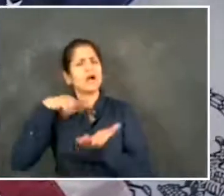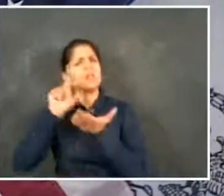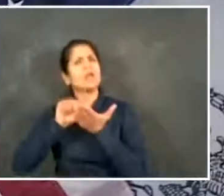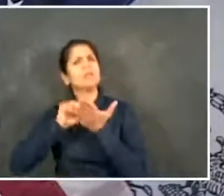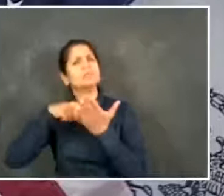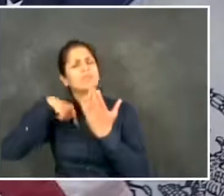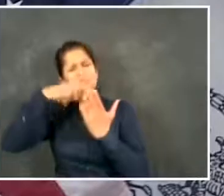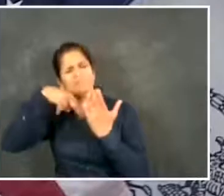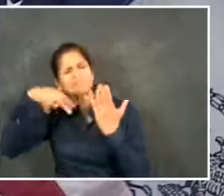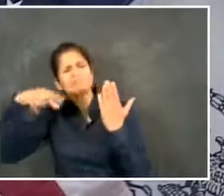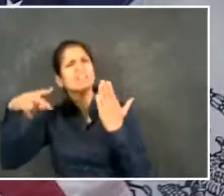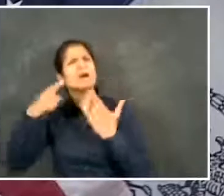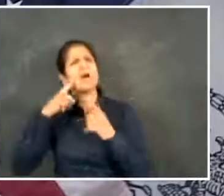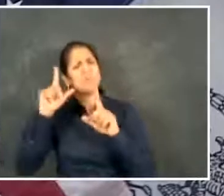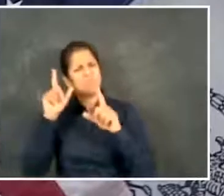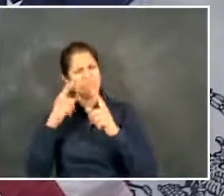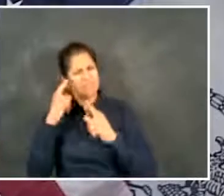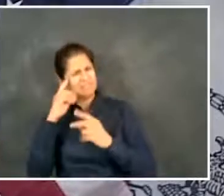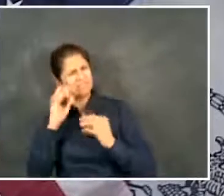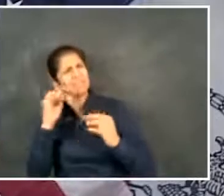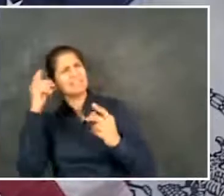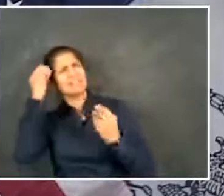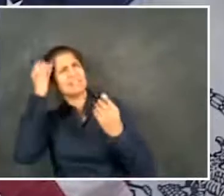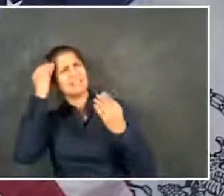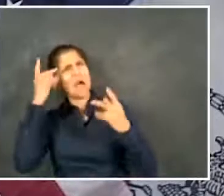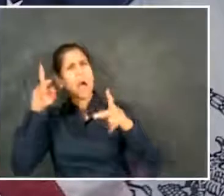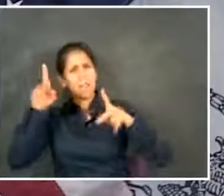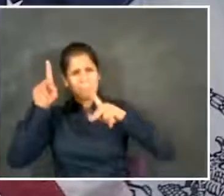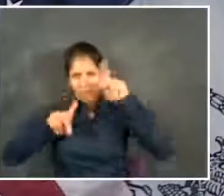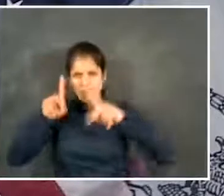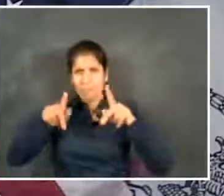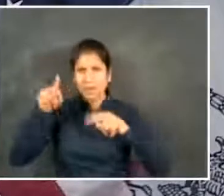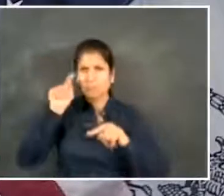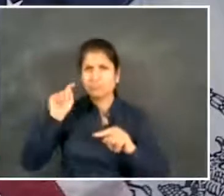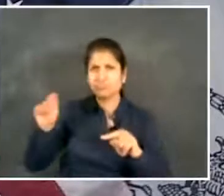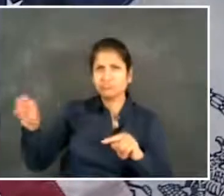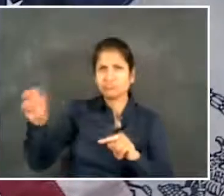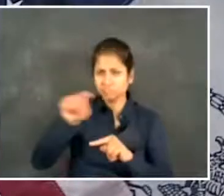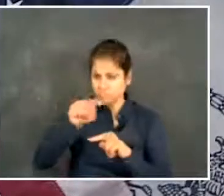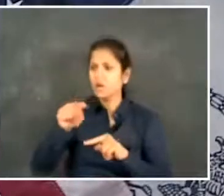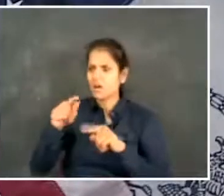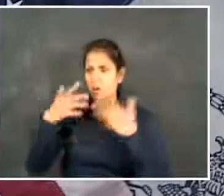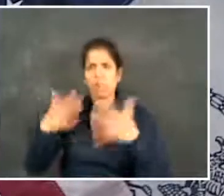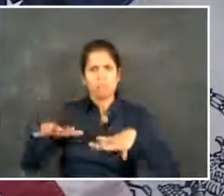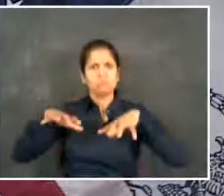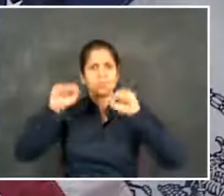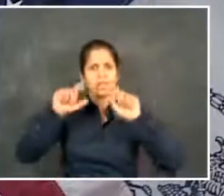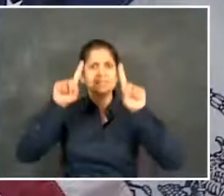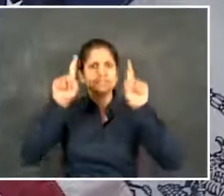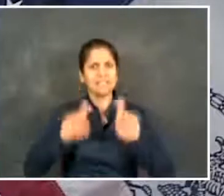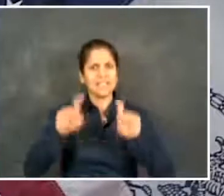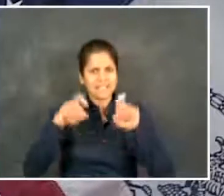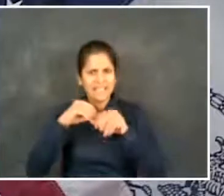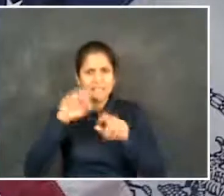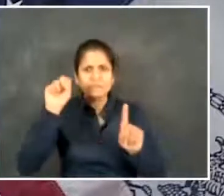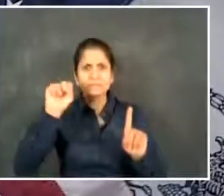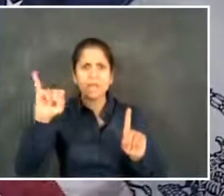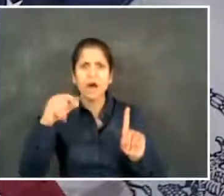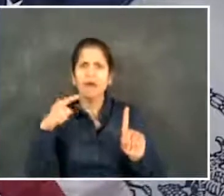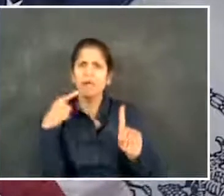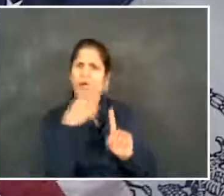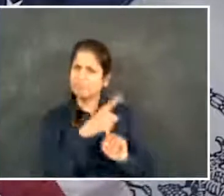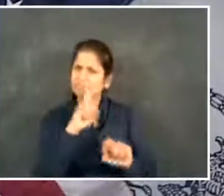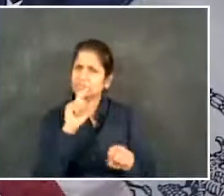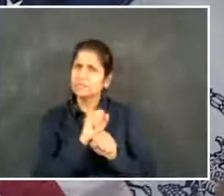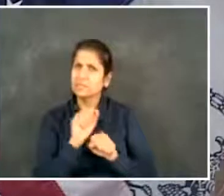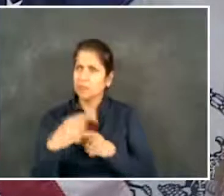Snug Harbor. We've heard that the site is empty. The Department of Health and One Medical have not been able to give us any information on how many people